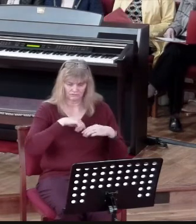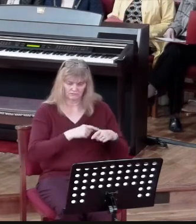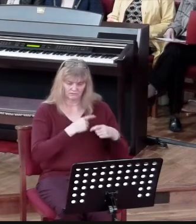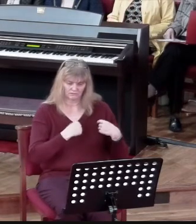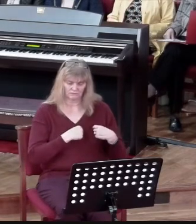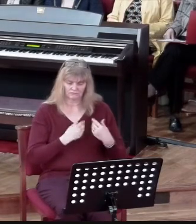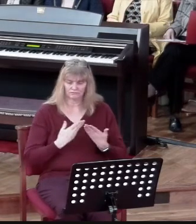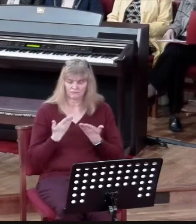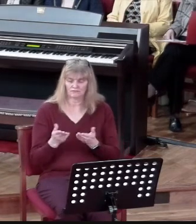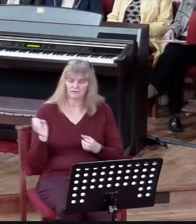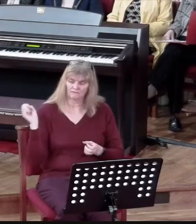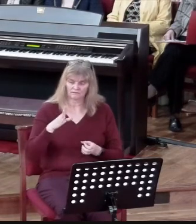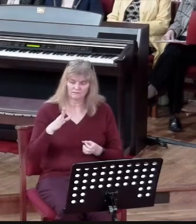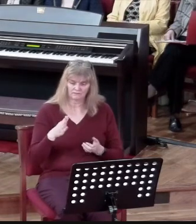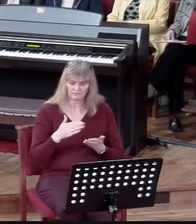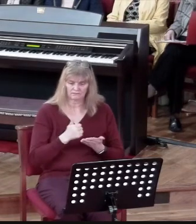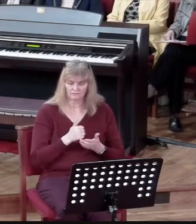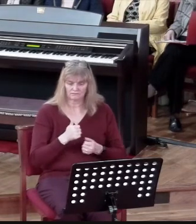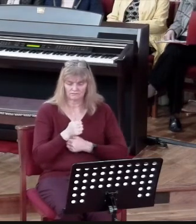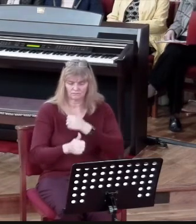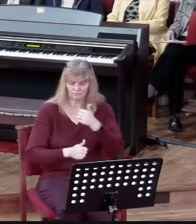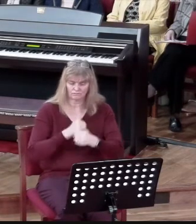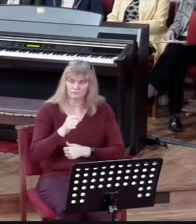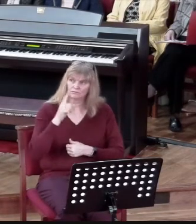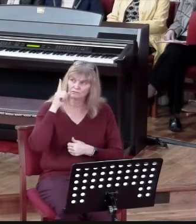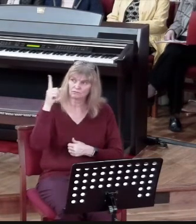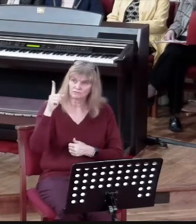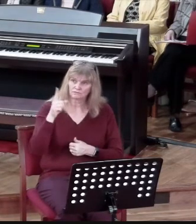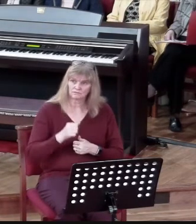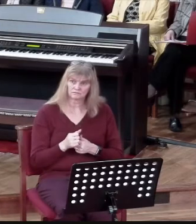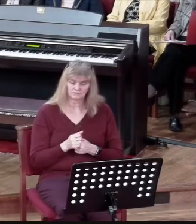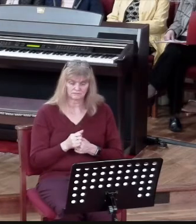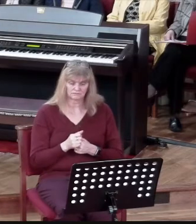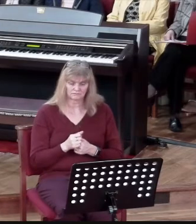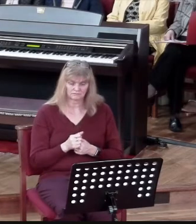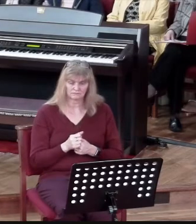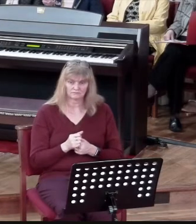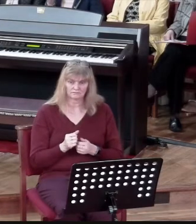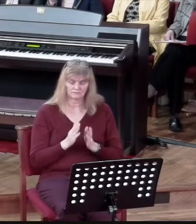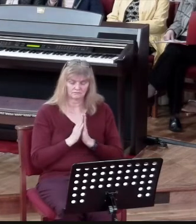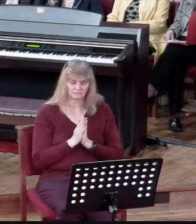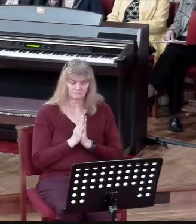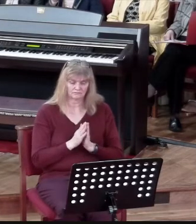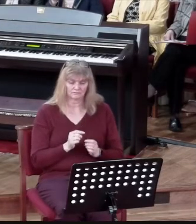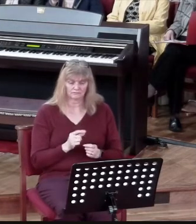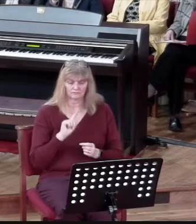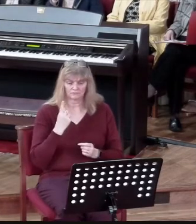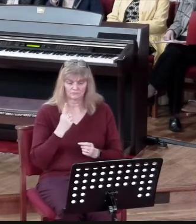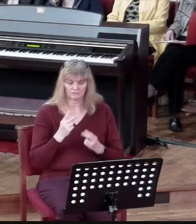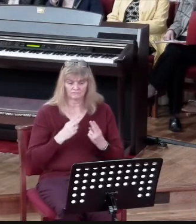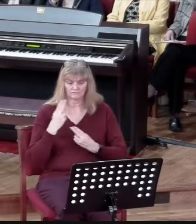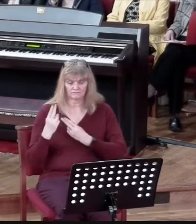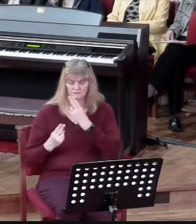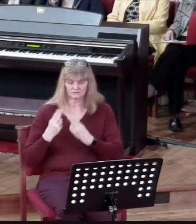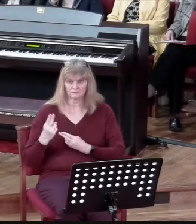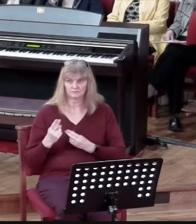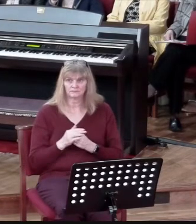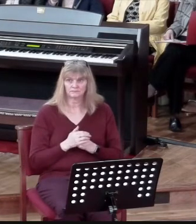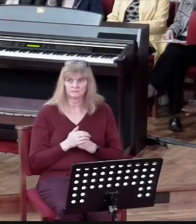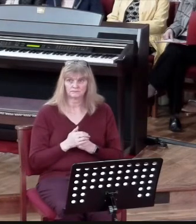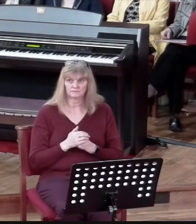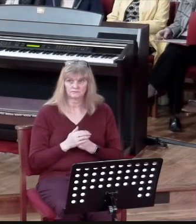the light of the knowledge of the glory of God in the face of Christ. Let's worship God together. We sing our first hymn, "Crown